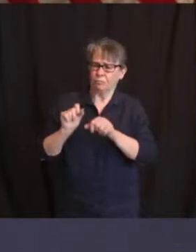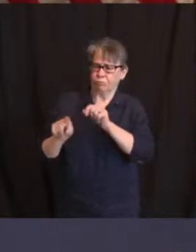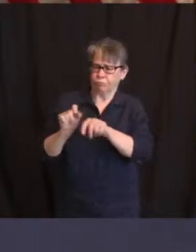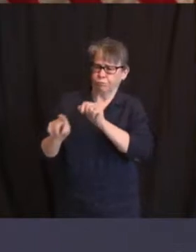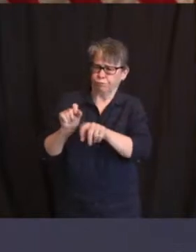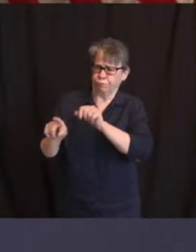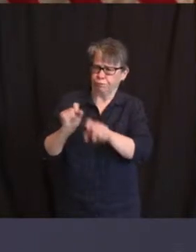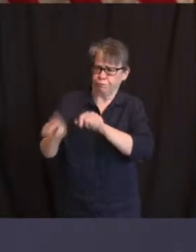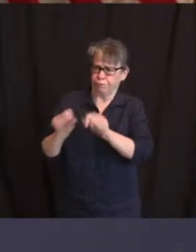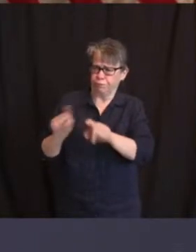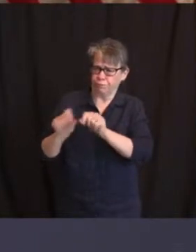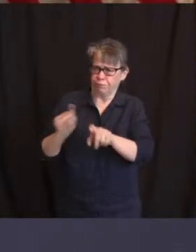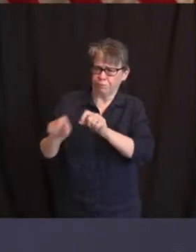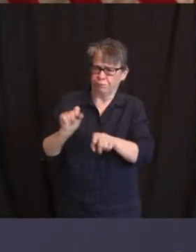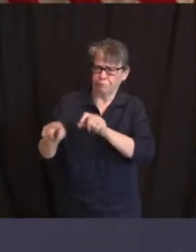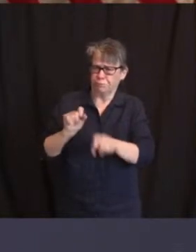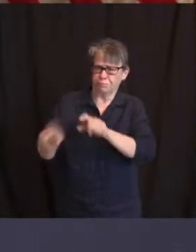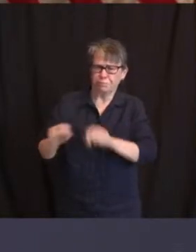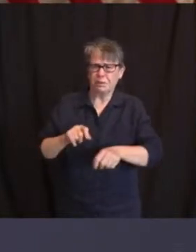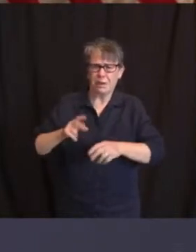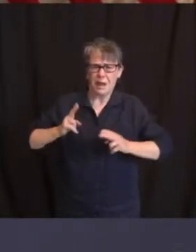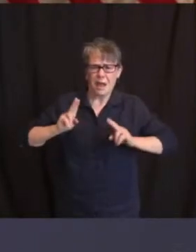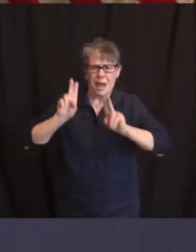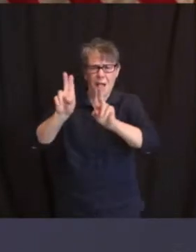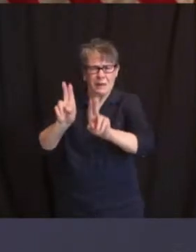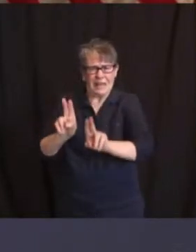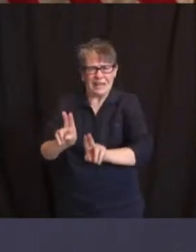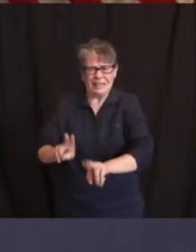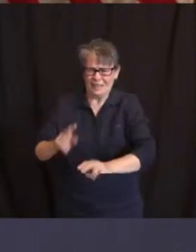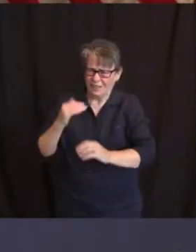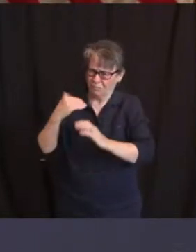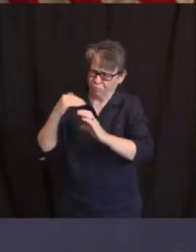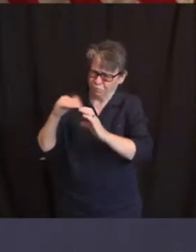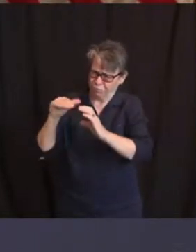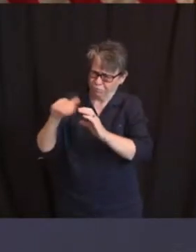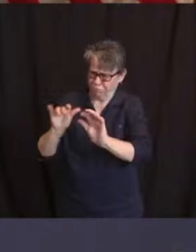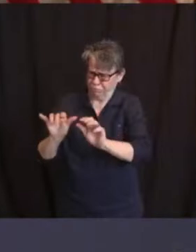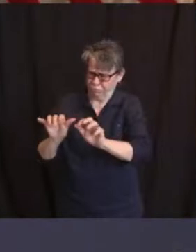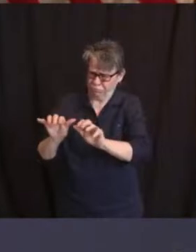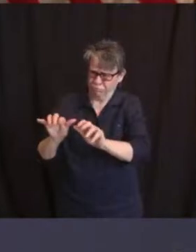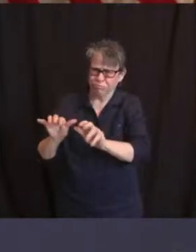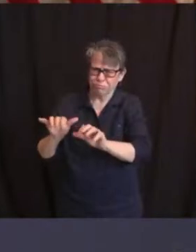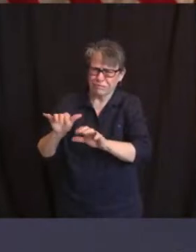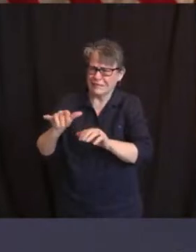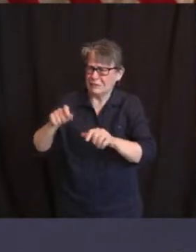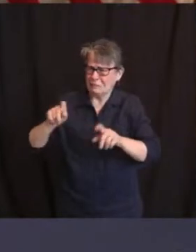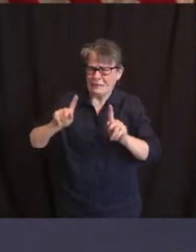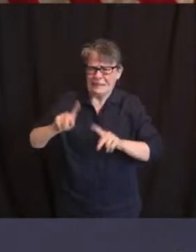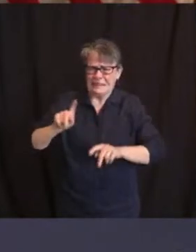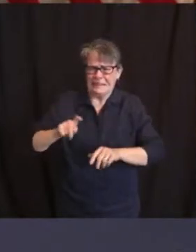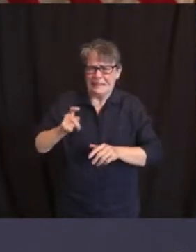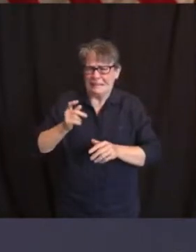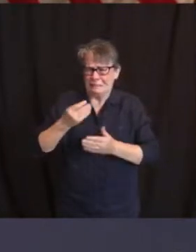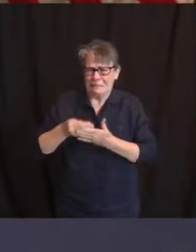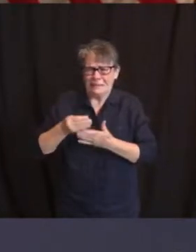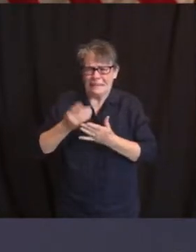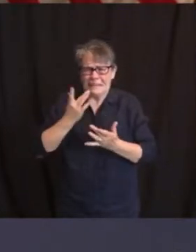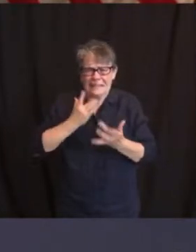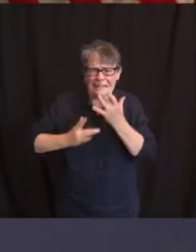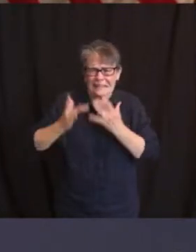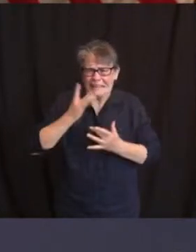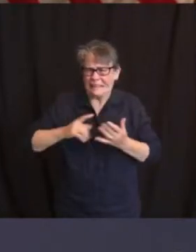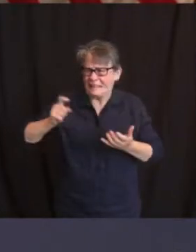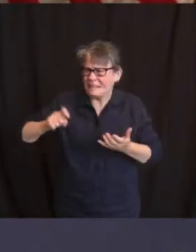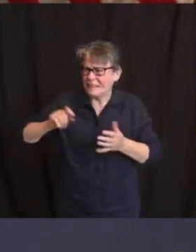for help. Your own social media accounts are inundated with people that are desperate. They can't pay their bills, feed their kids, their savings are gone, weeks without a